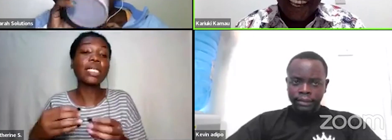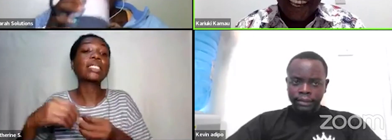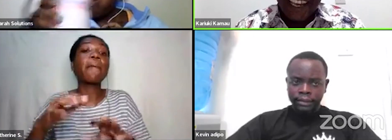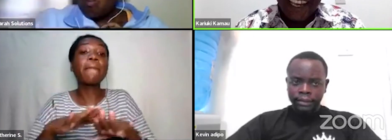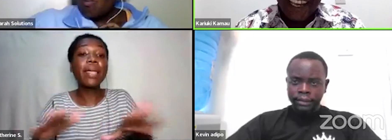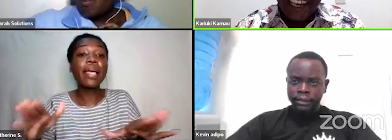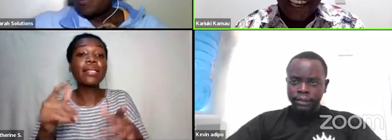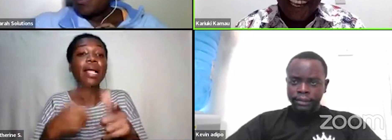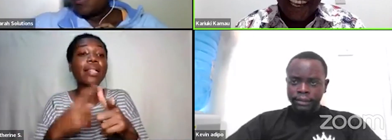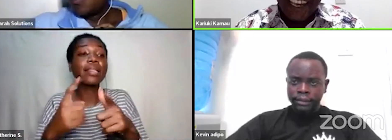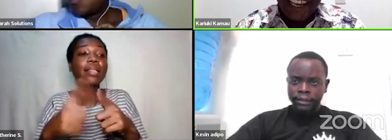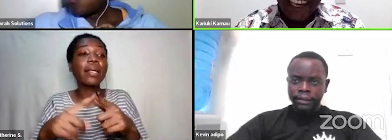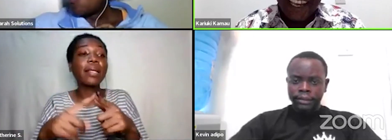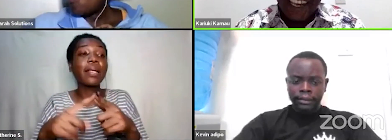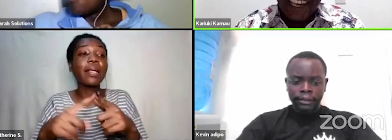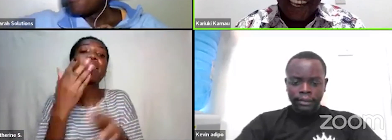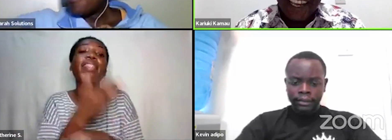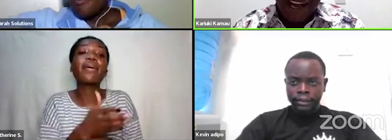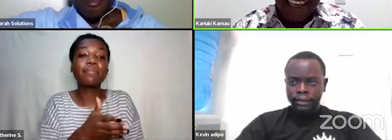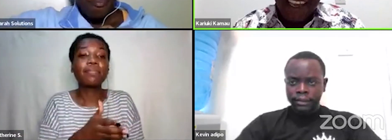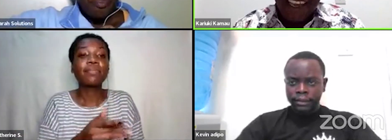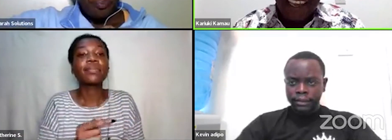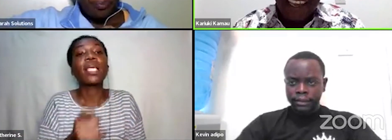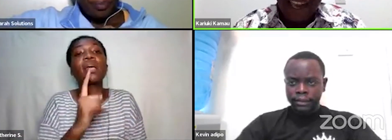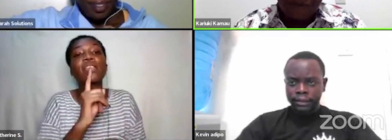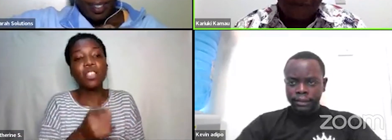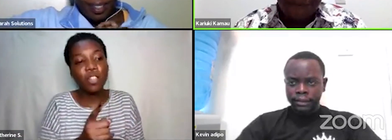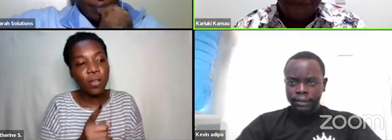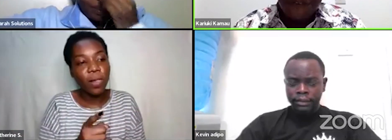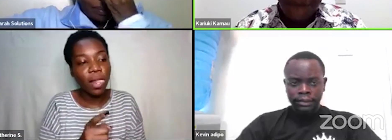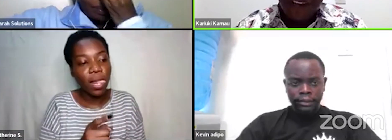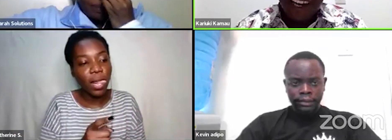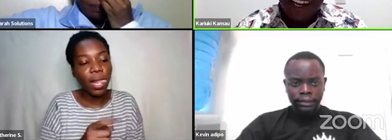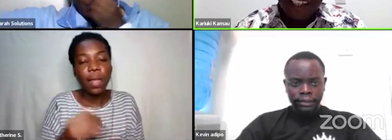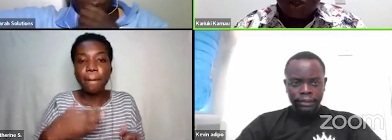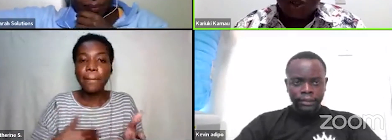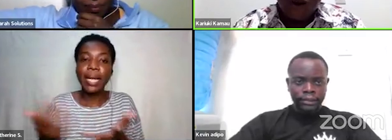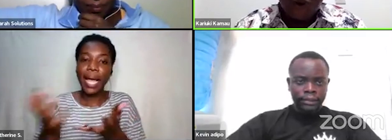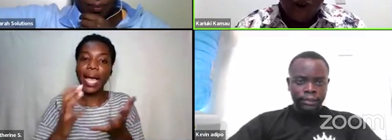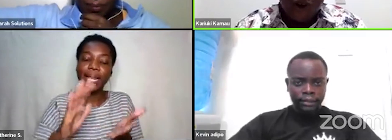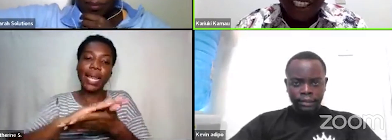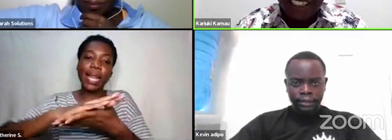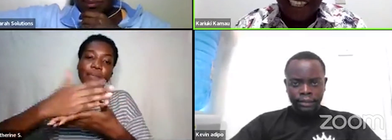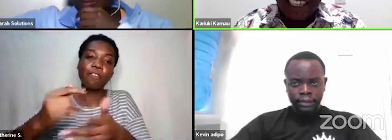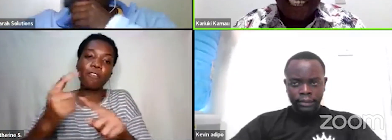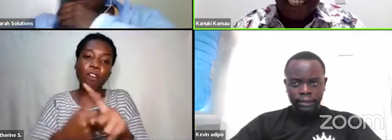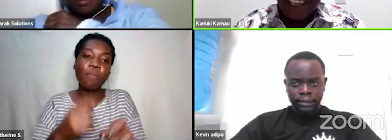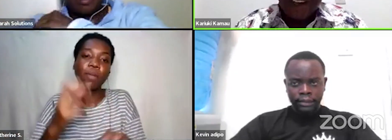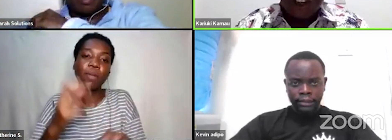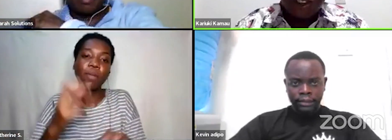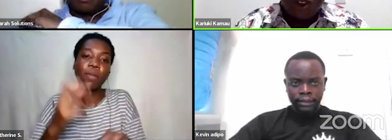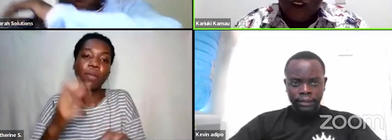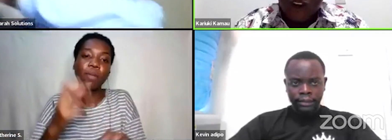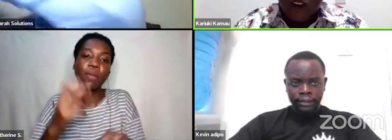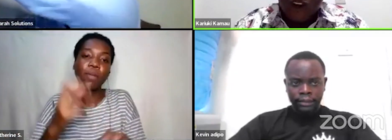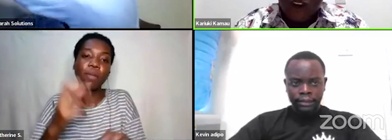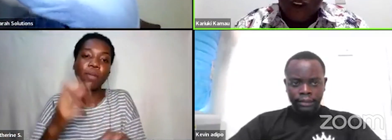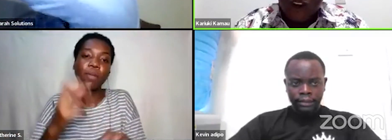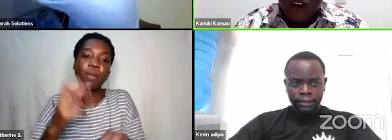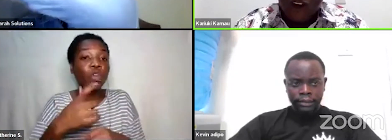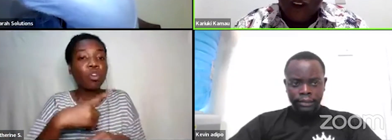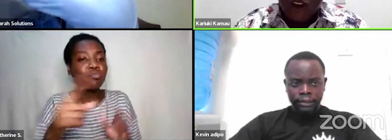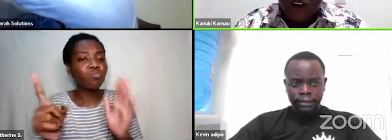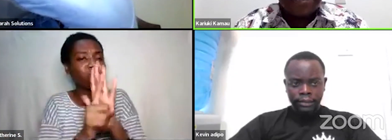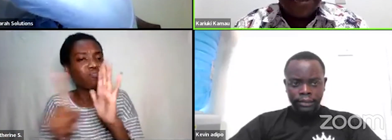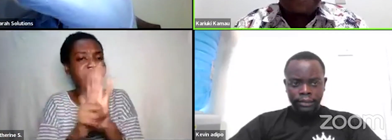can start there. So I used to carry my laptop from Gara to town, walking daily, going to the office